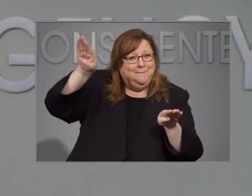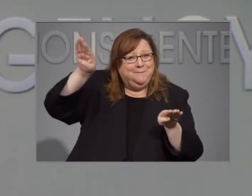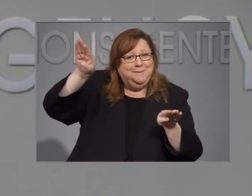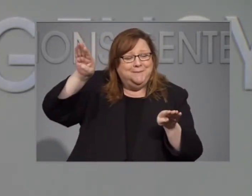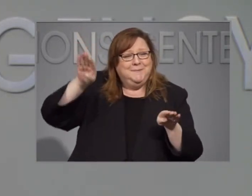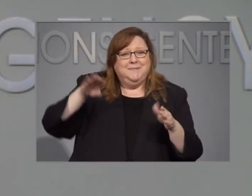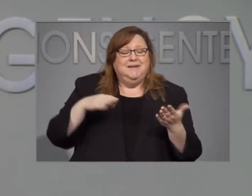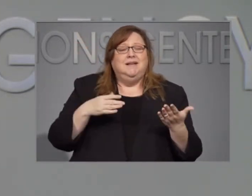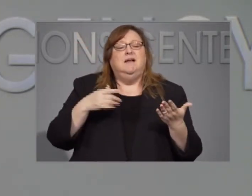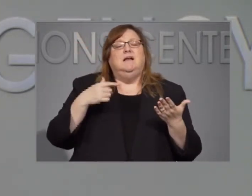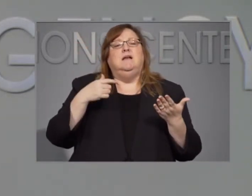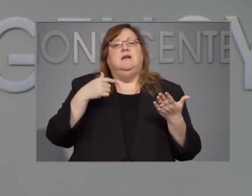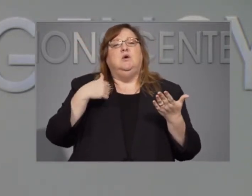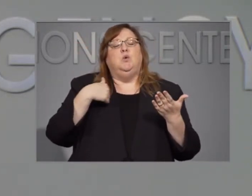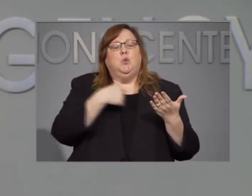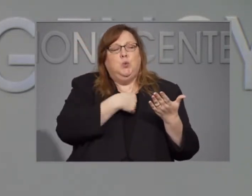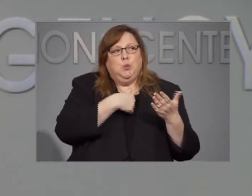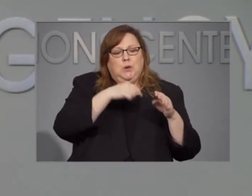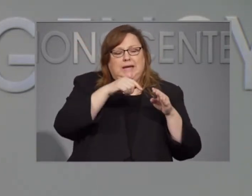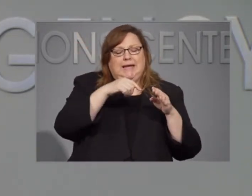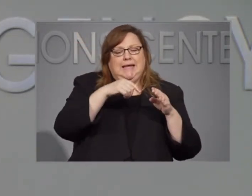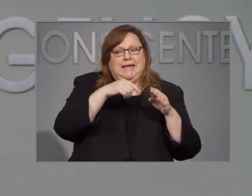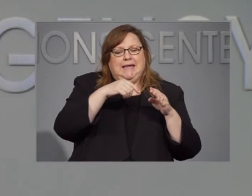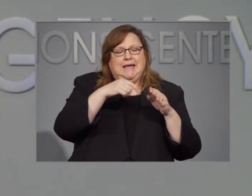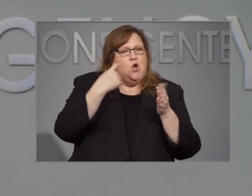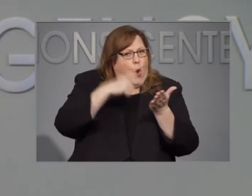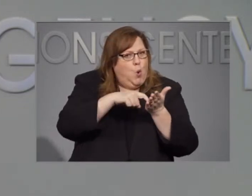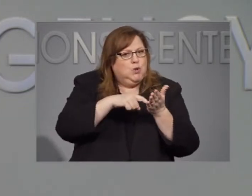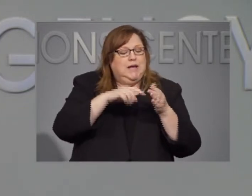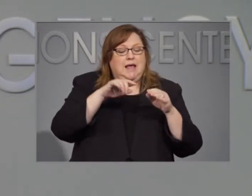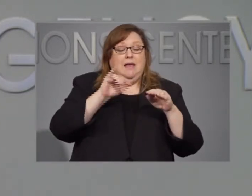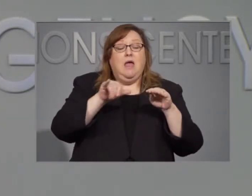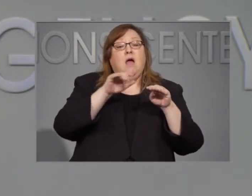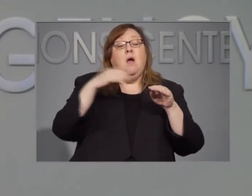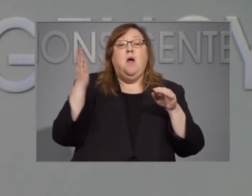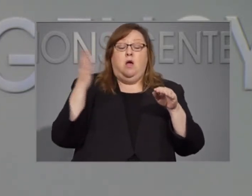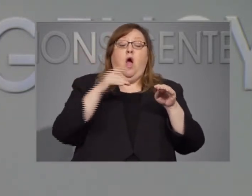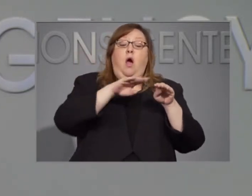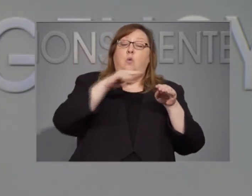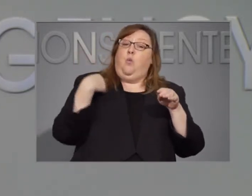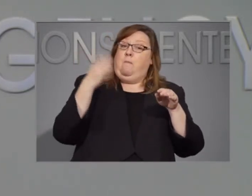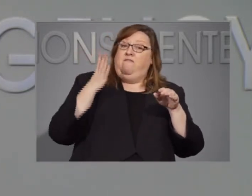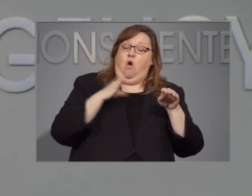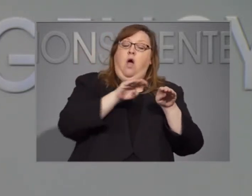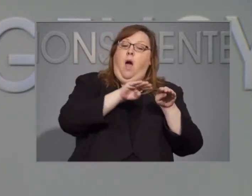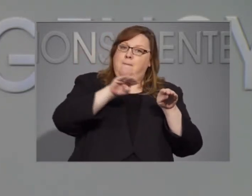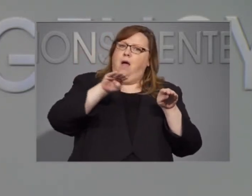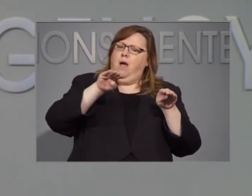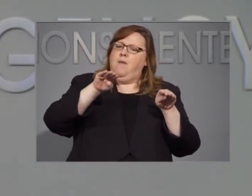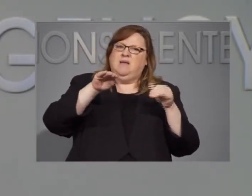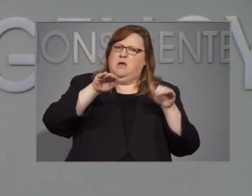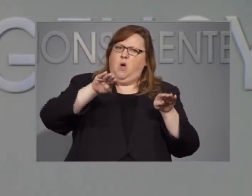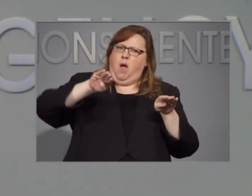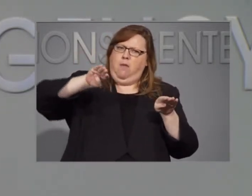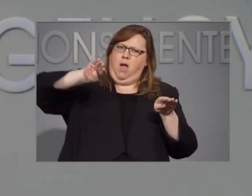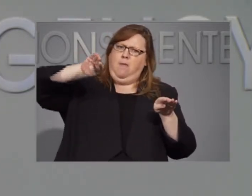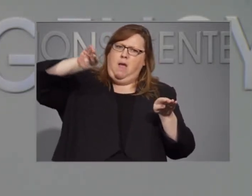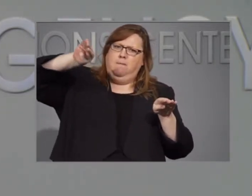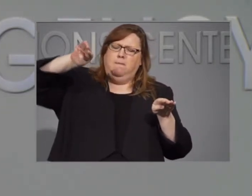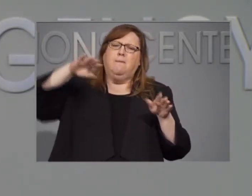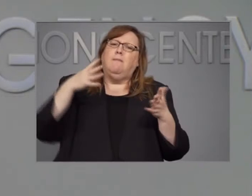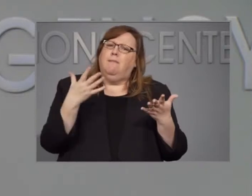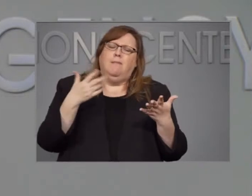a quickening of the pace or the steepness of that curve, which tells us we have work to do to flatten that curve